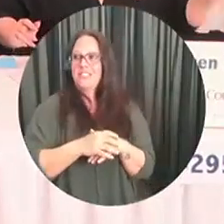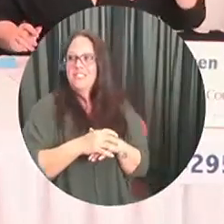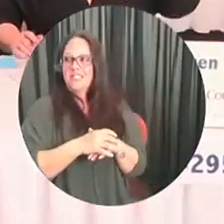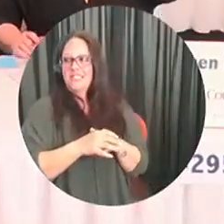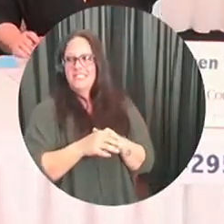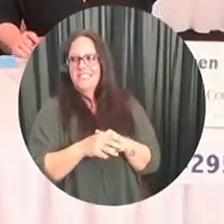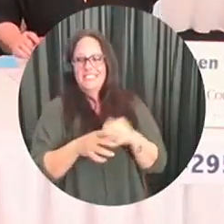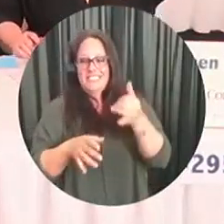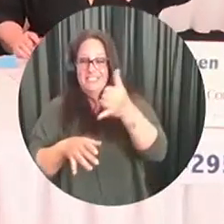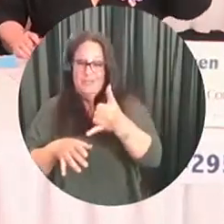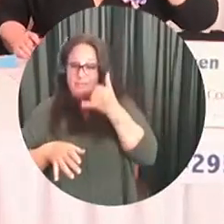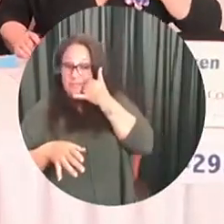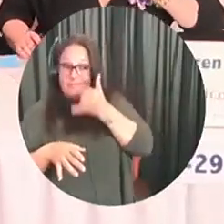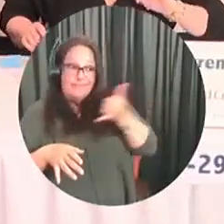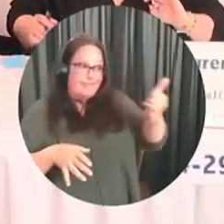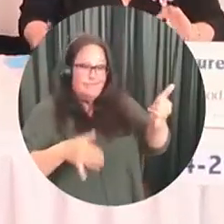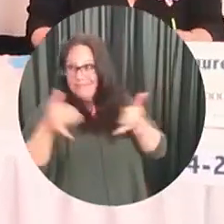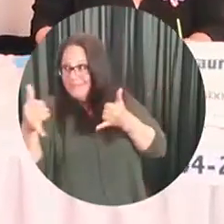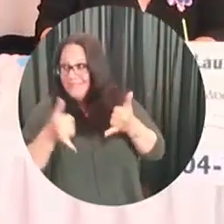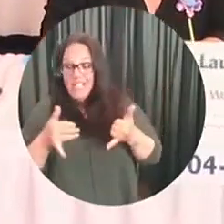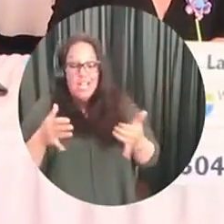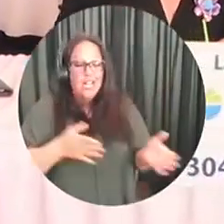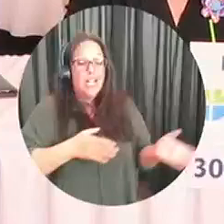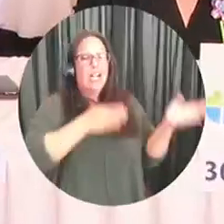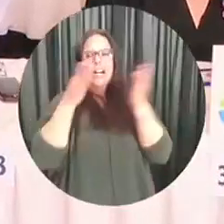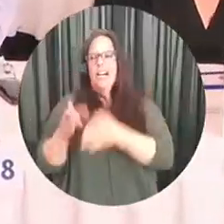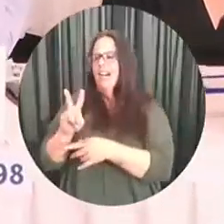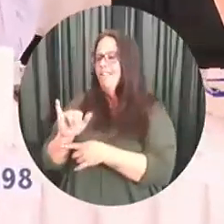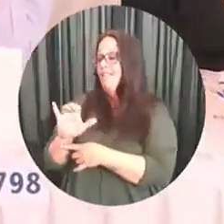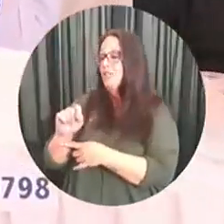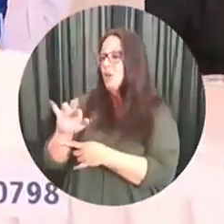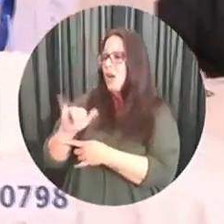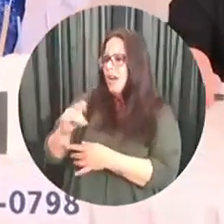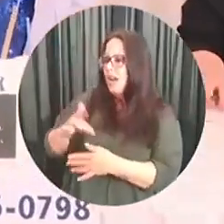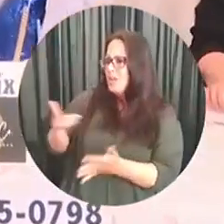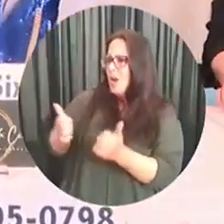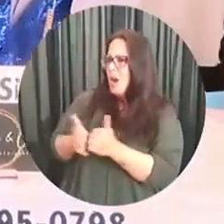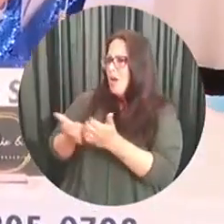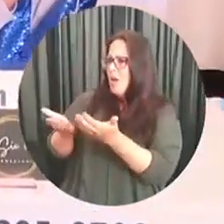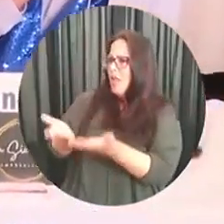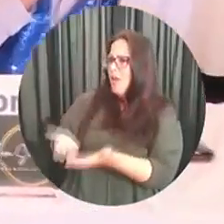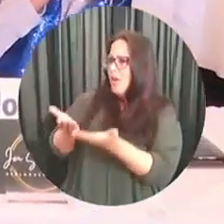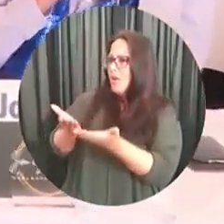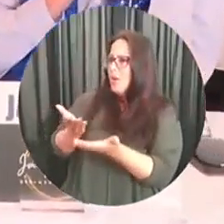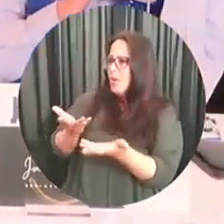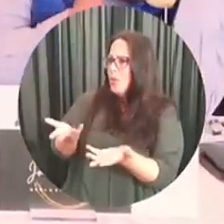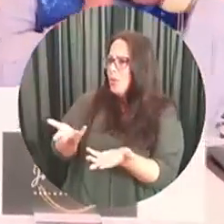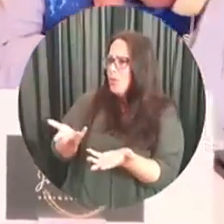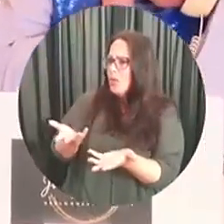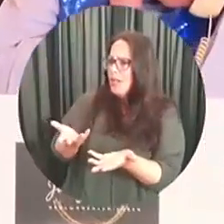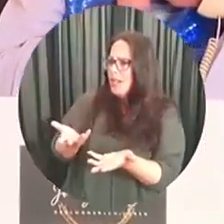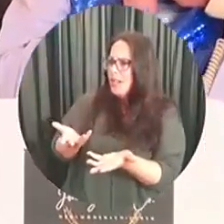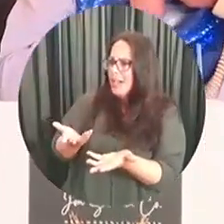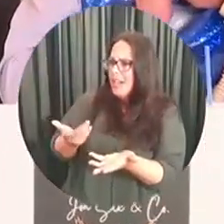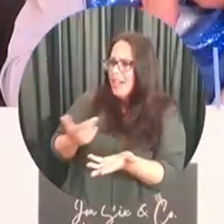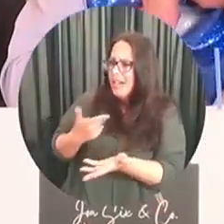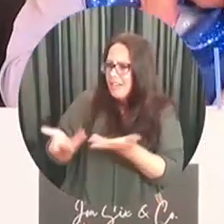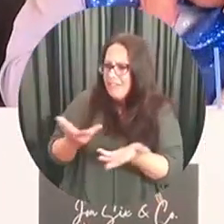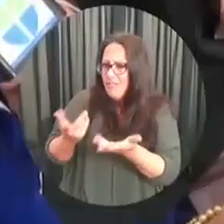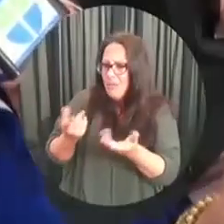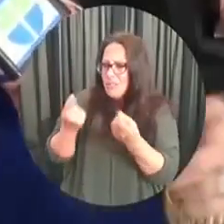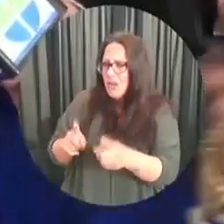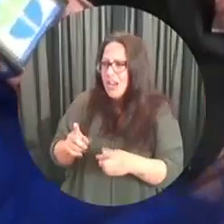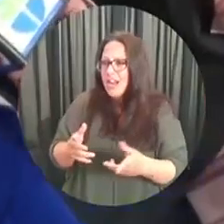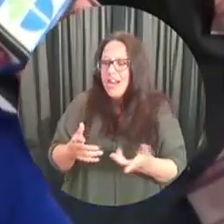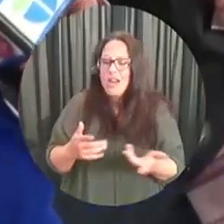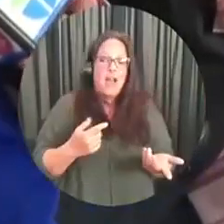All right. Well, let's get to Victoria now. What's going on with you? He's going to beat you now. That. He's going to beat you now. I said I should have